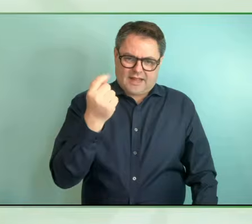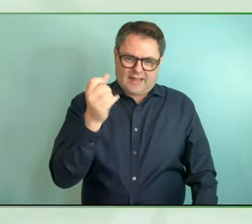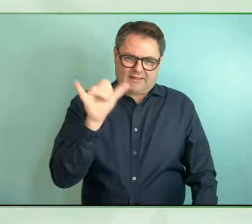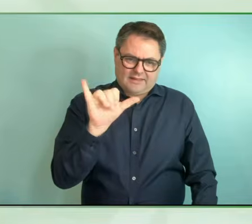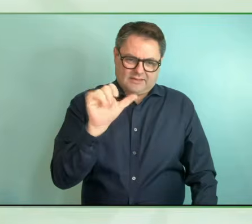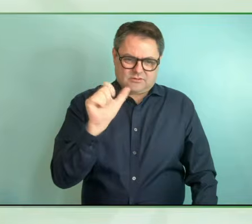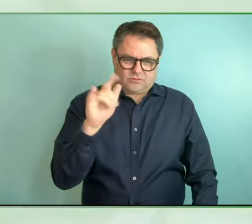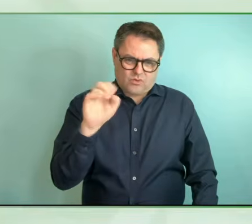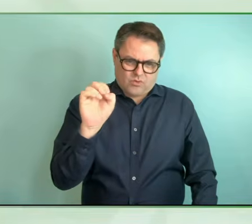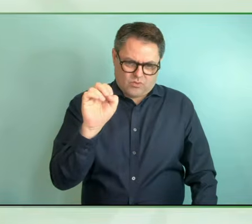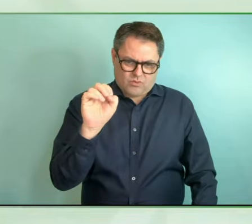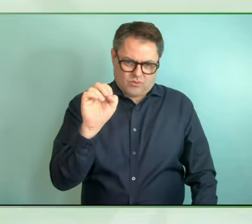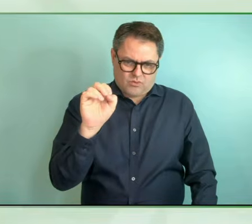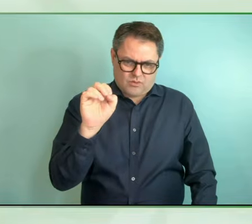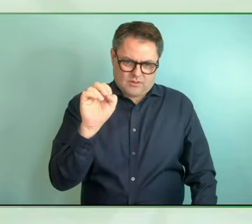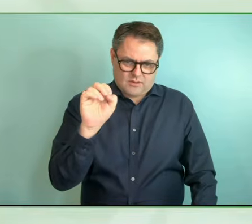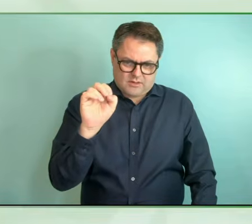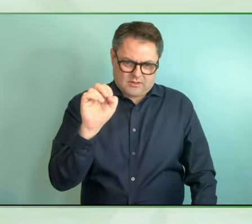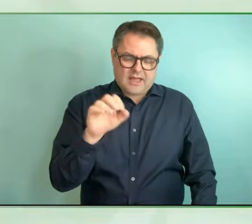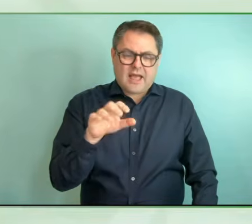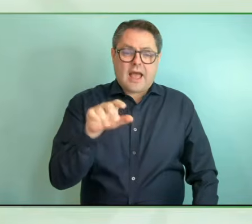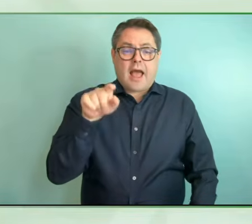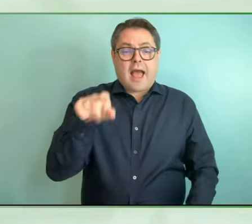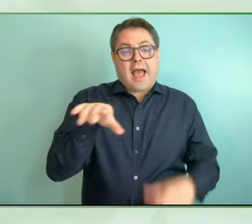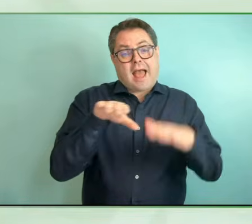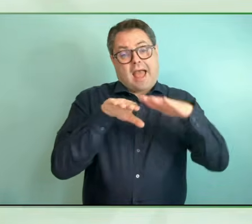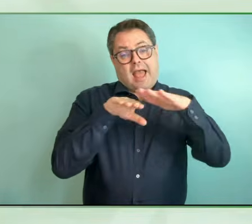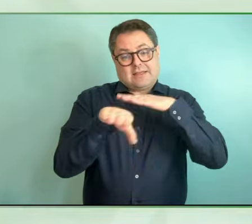ELI is short for accessibility, so it's spelled